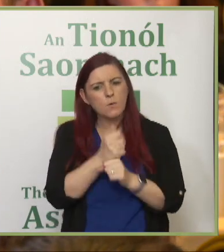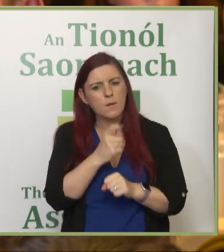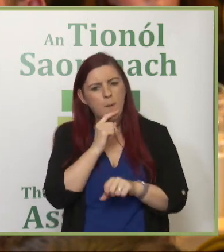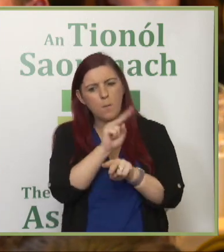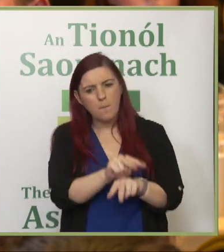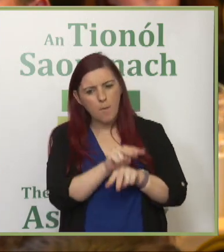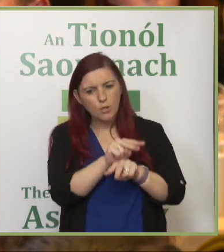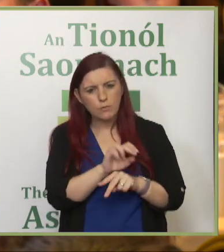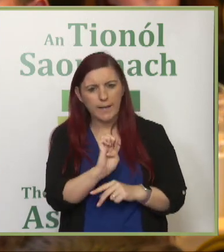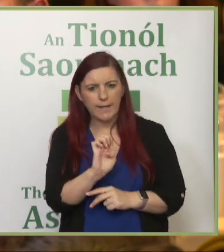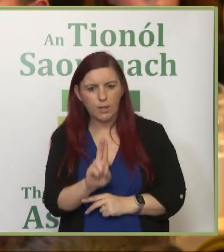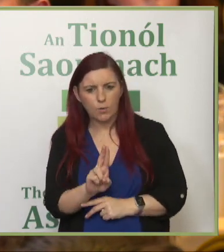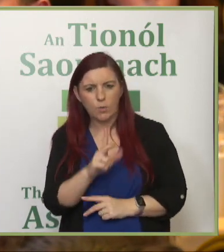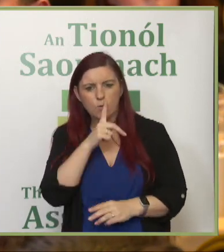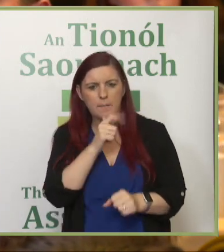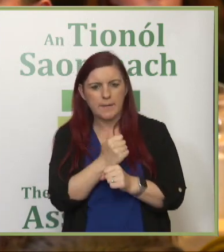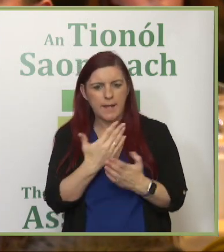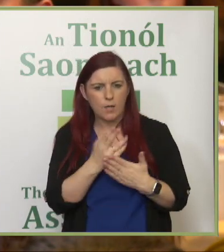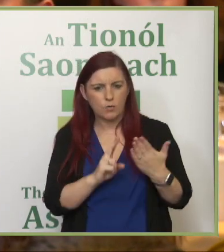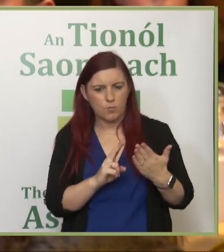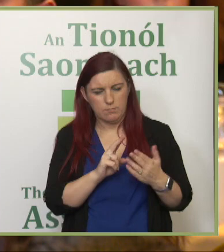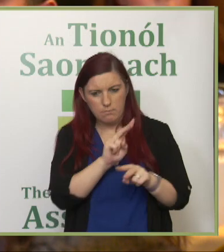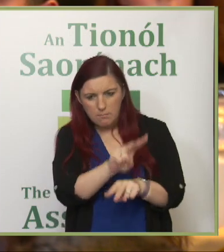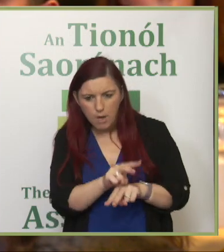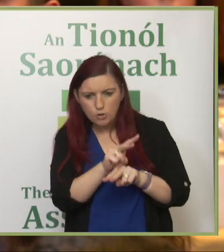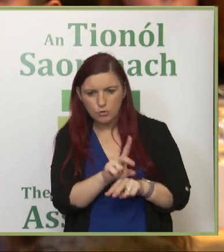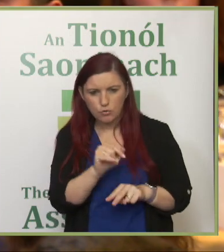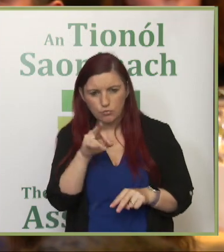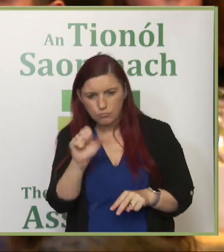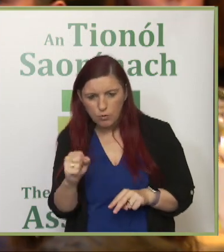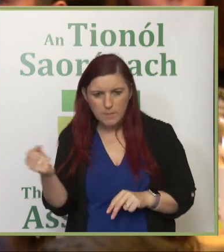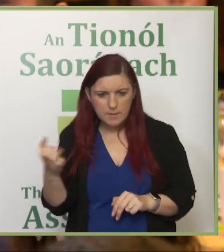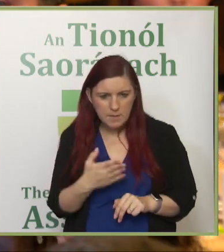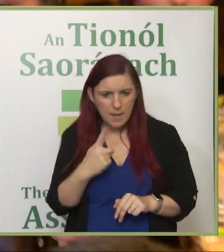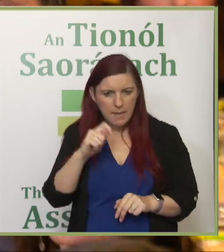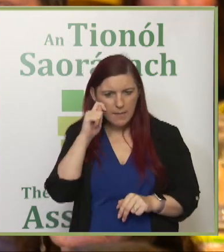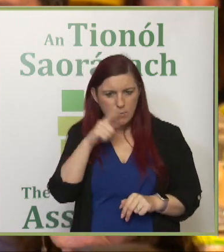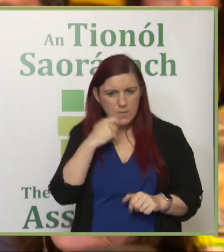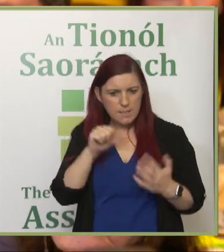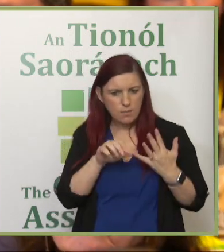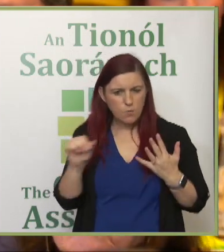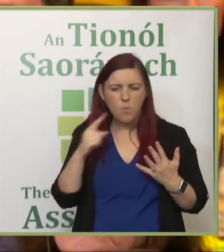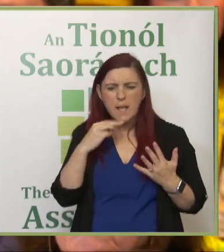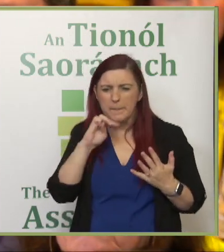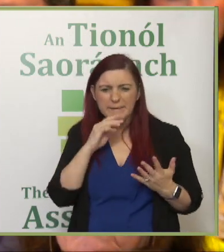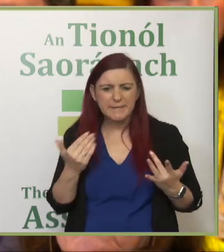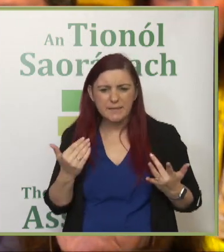in the EU, or the EU monitors the drugs that come in, about 600, I think you said. We were just wondering, what does that